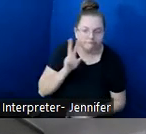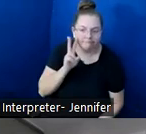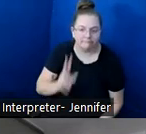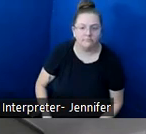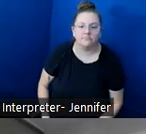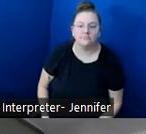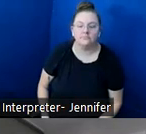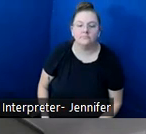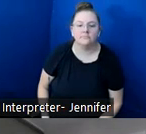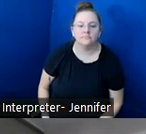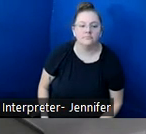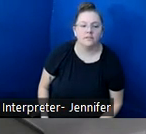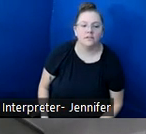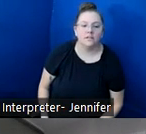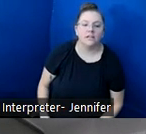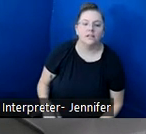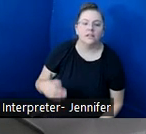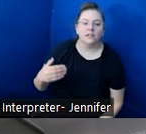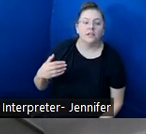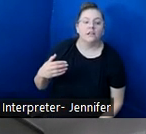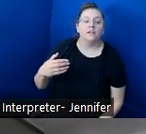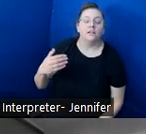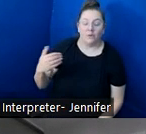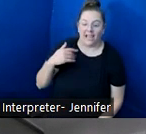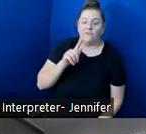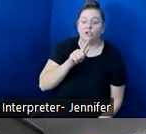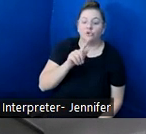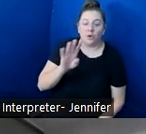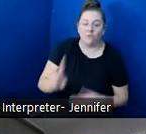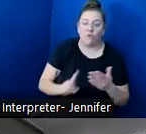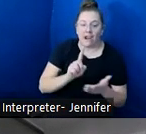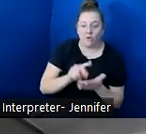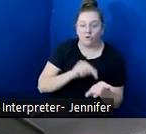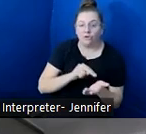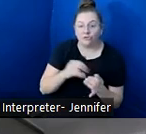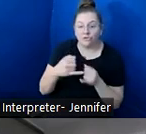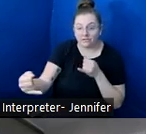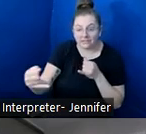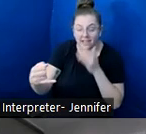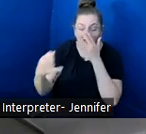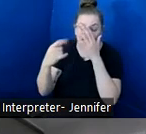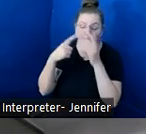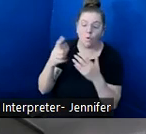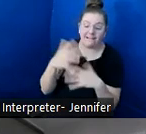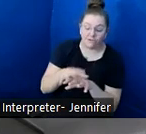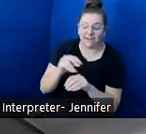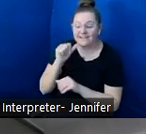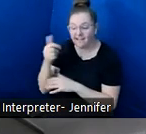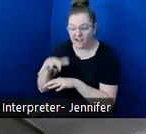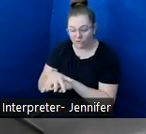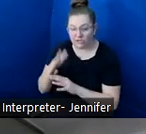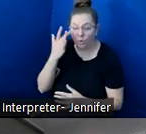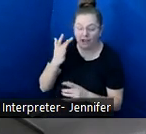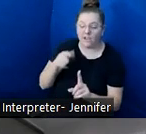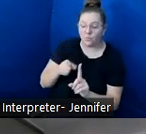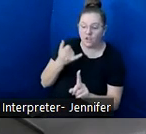There's a 21st line in non-integrated and integrated SNBC. The nurse line is there to call them with